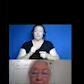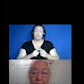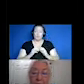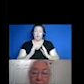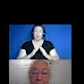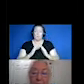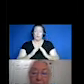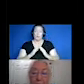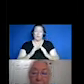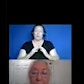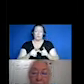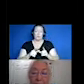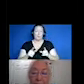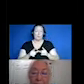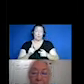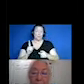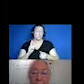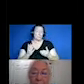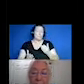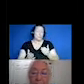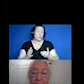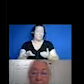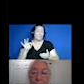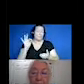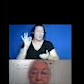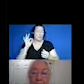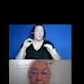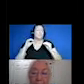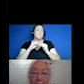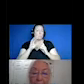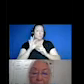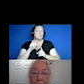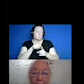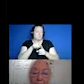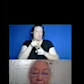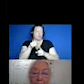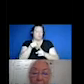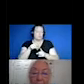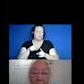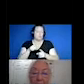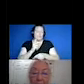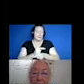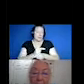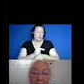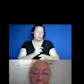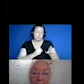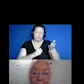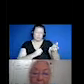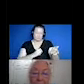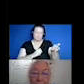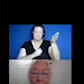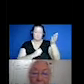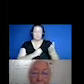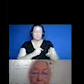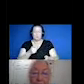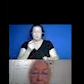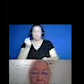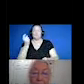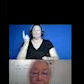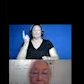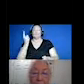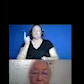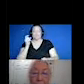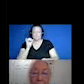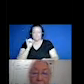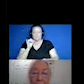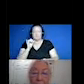urban locations where you might find more specialty care. So I wanted to have you have a perspective